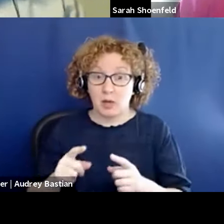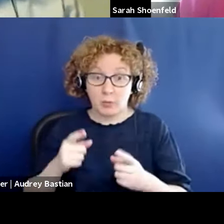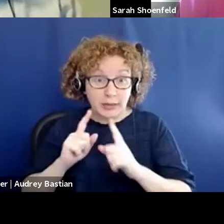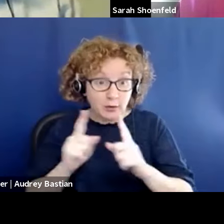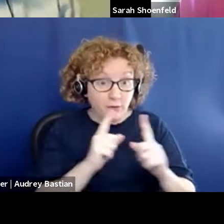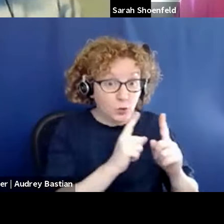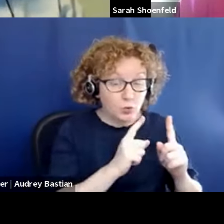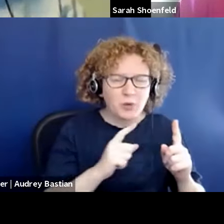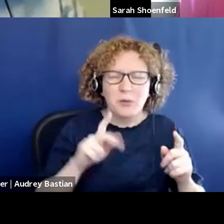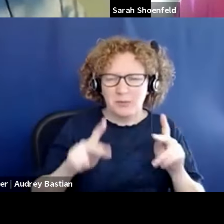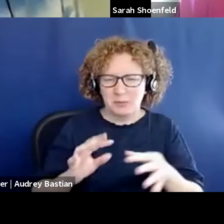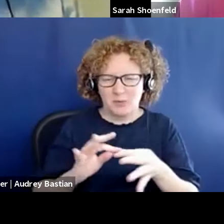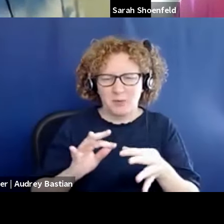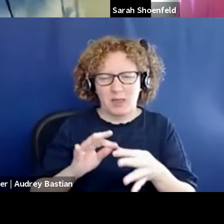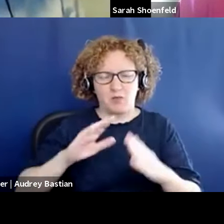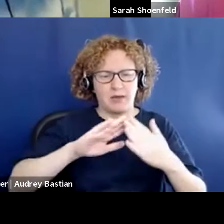too.